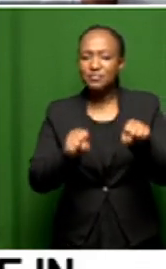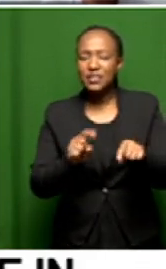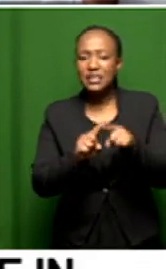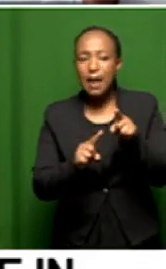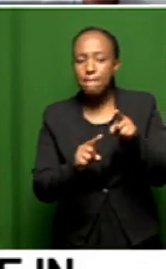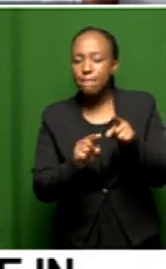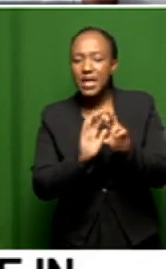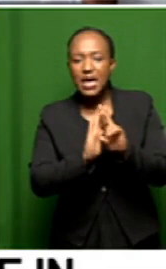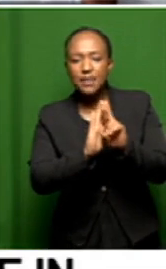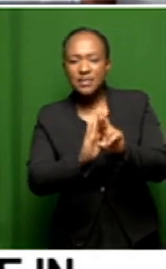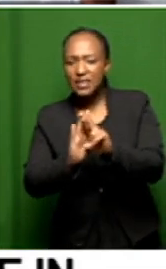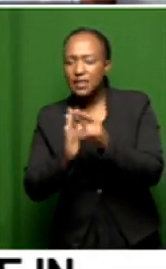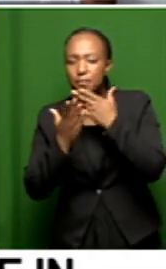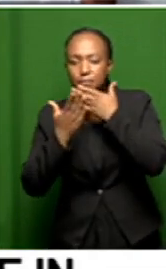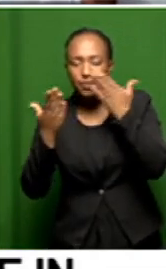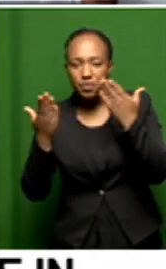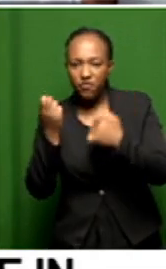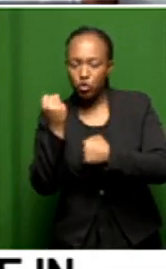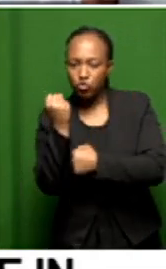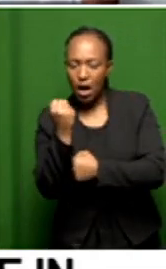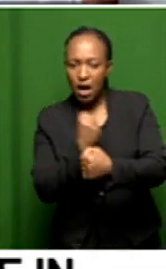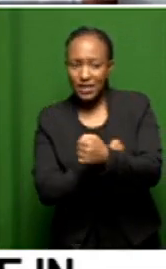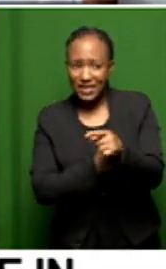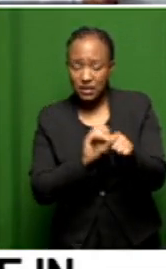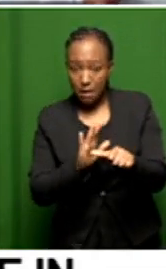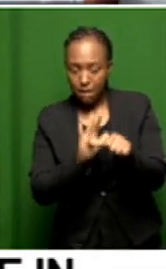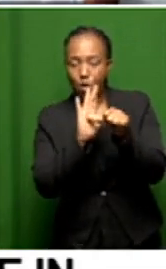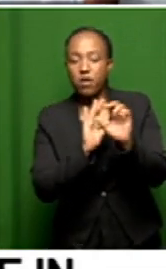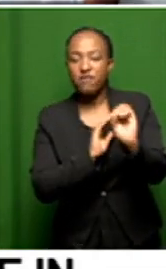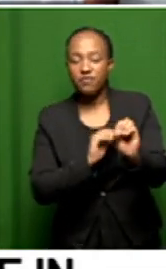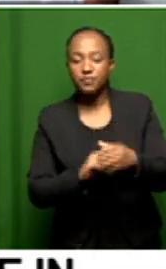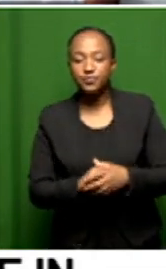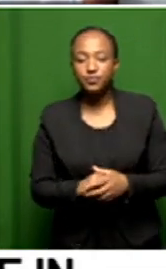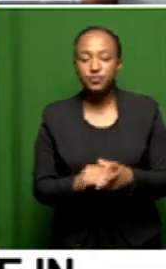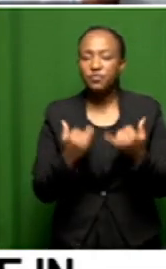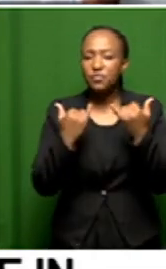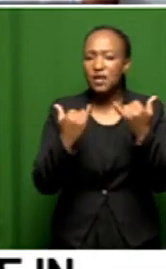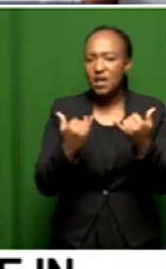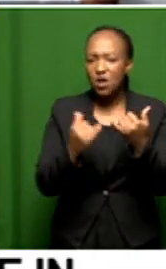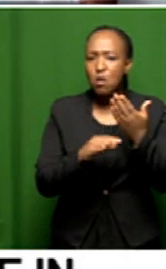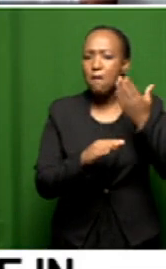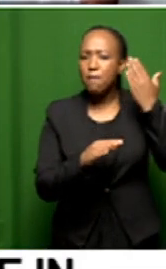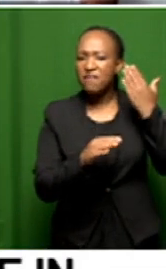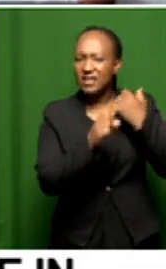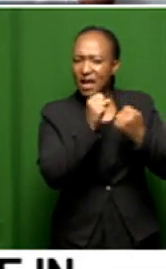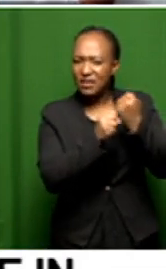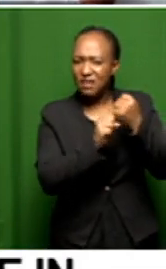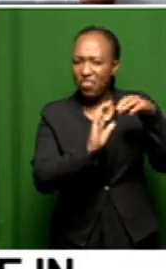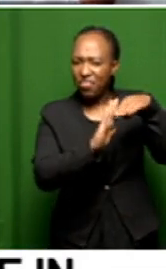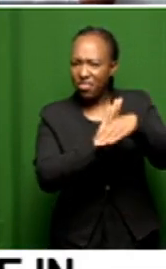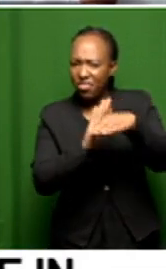and other elected representative structures. So those things really matter. And of course, the decline of the previous years also matters. So